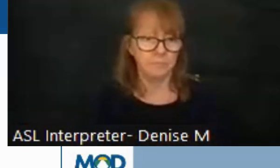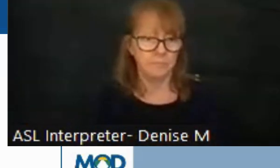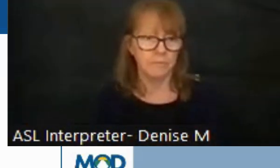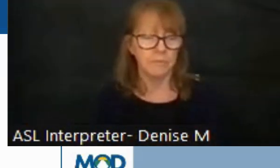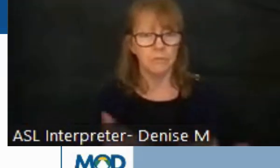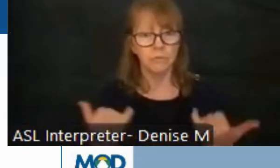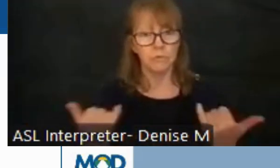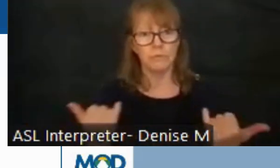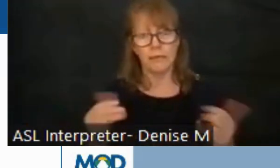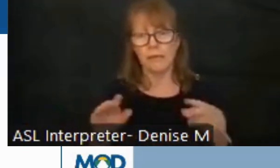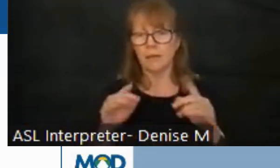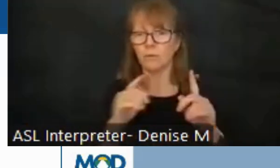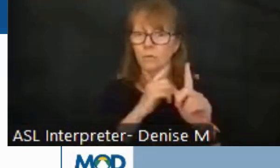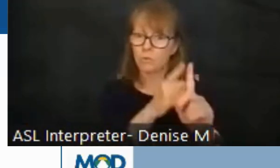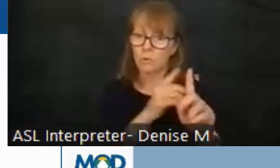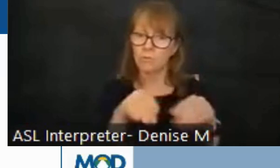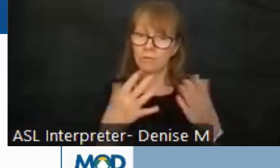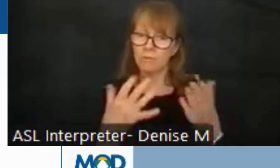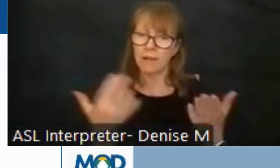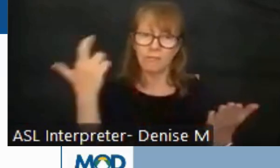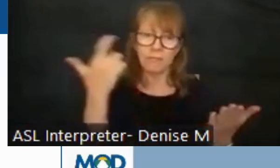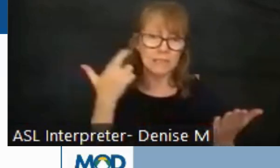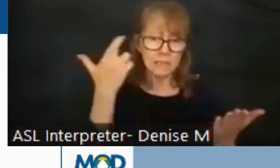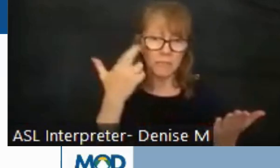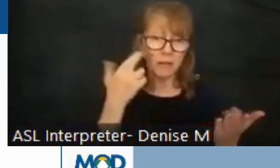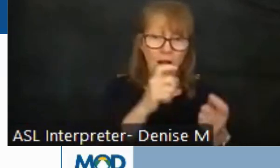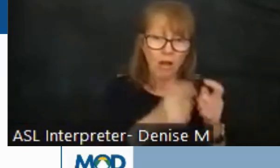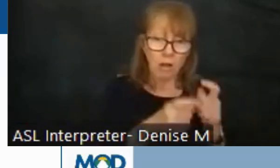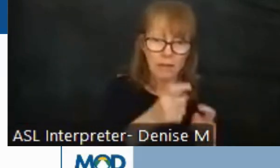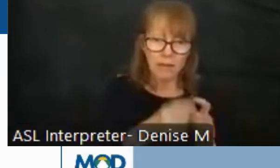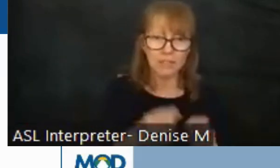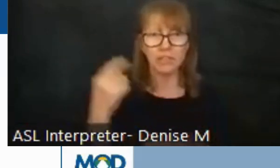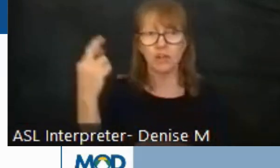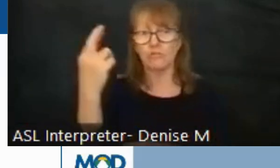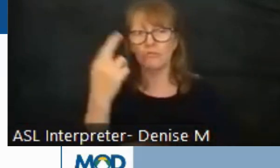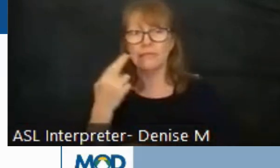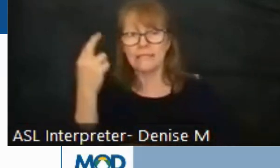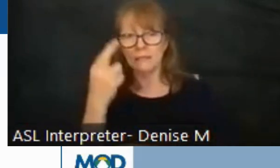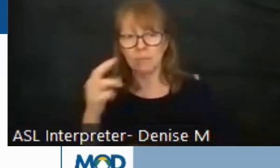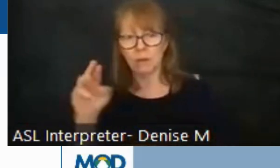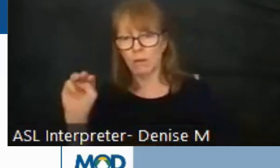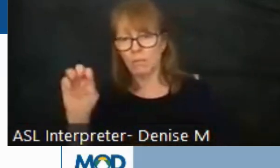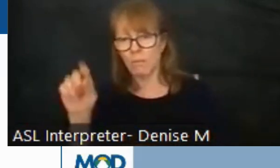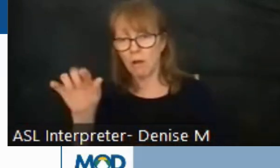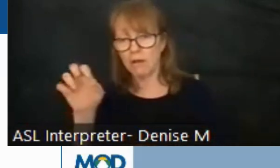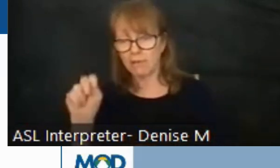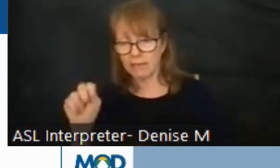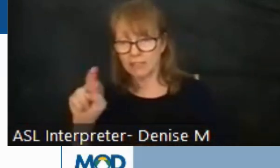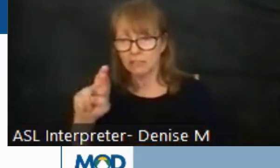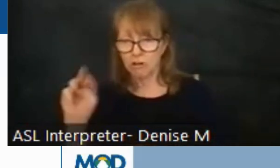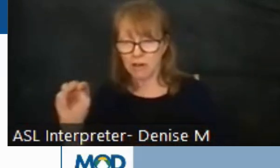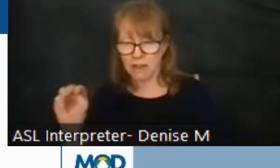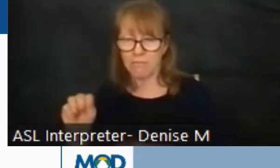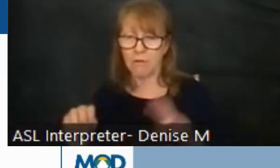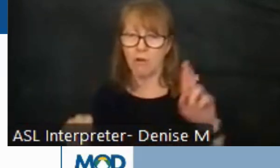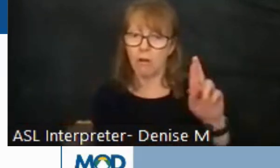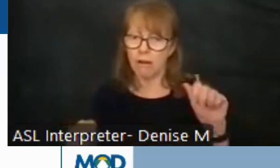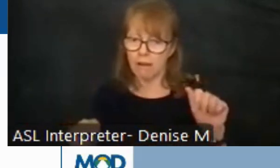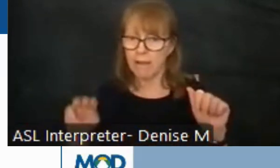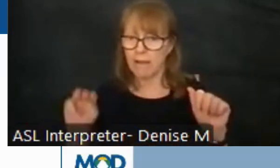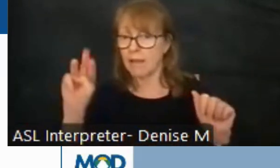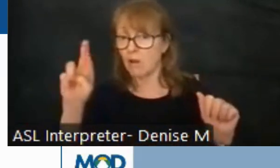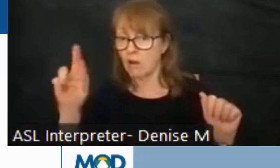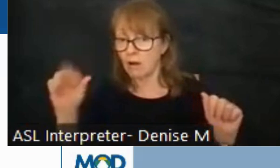reasonable accommodation and reasonable modification means in a housing setting. And this includes understanding a housing